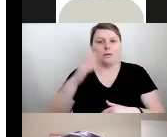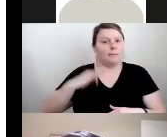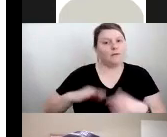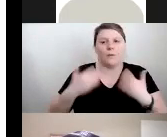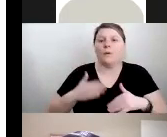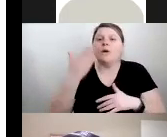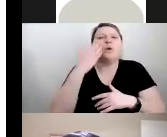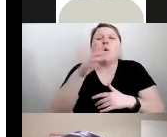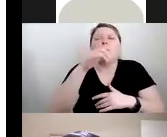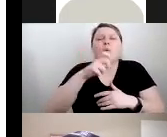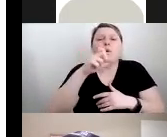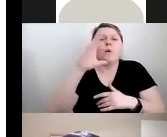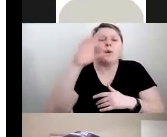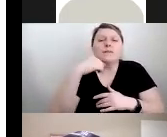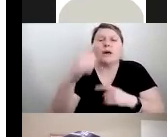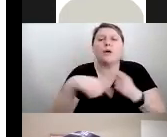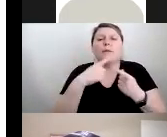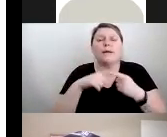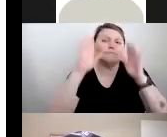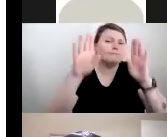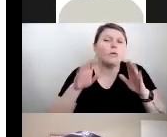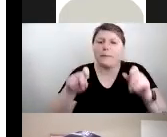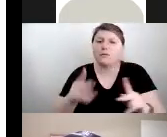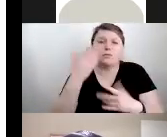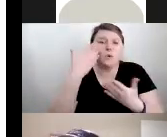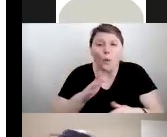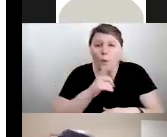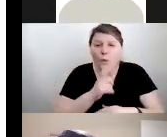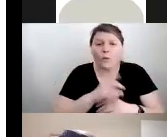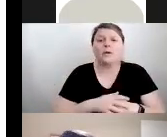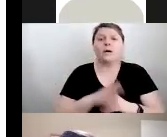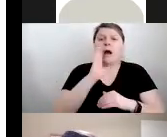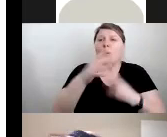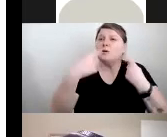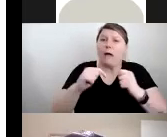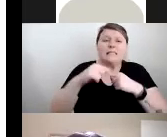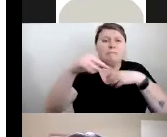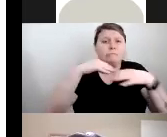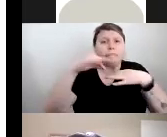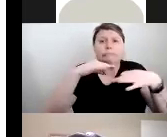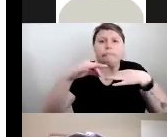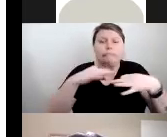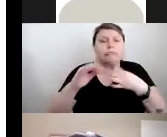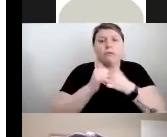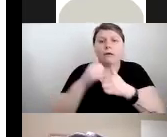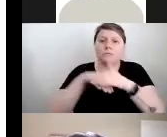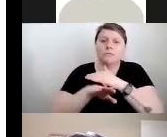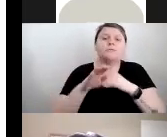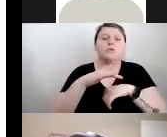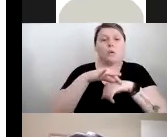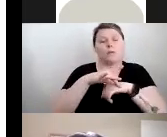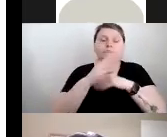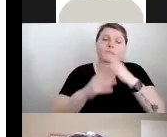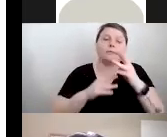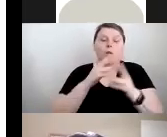be the next person who will tell you about a great opportunity. And I'm going to try to tell you about all sorts of different ways to get your feet into global health. And